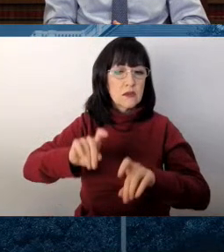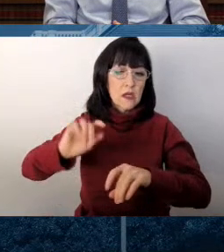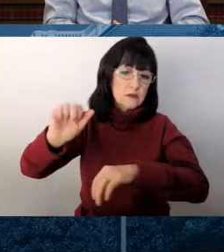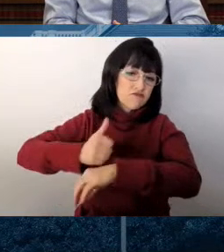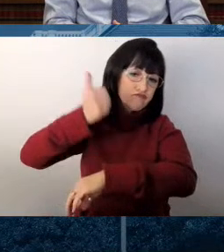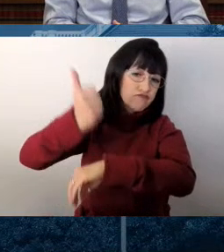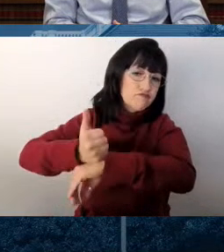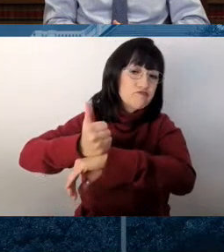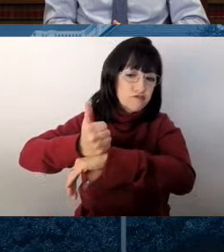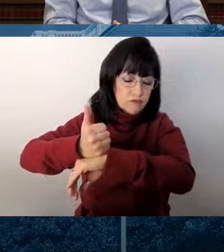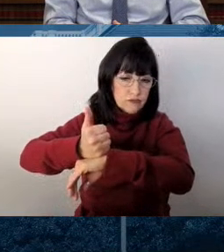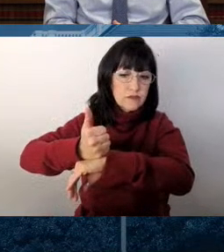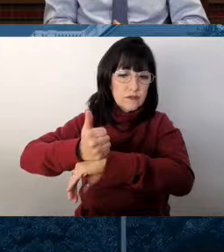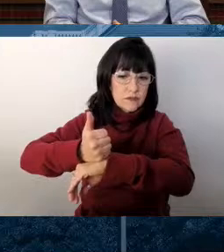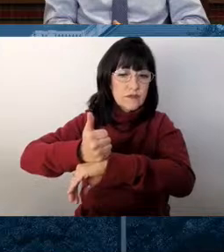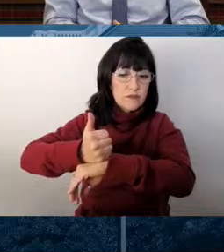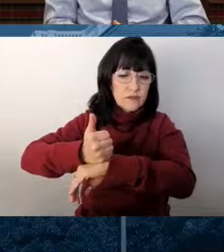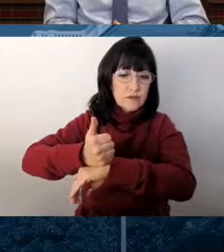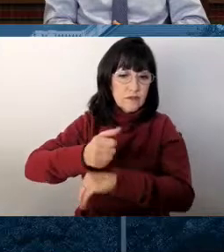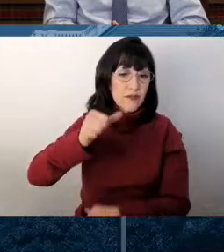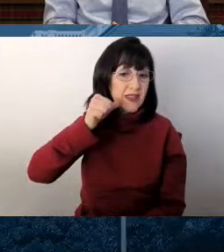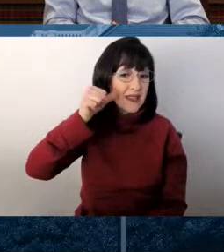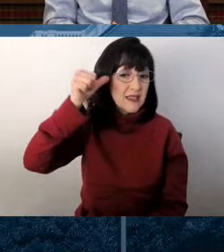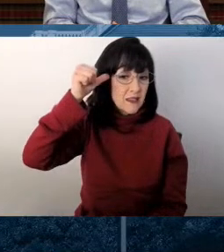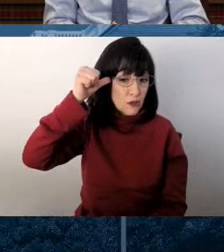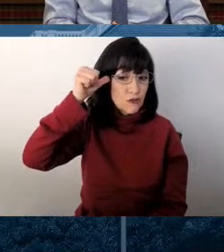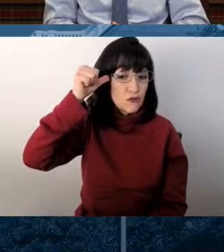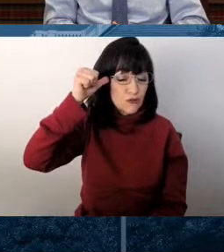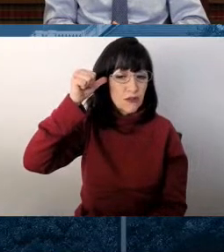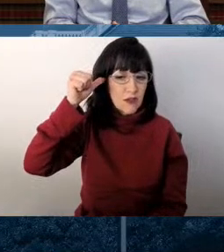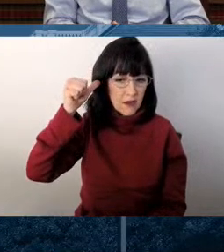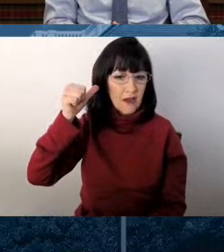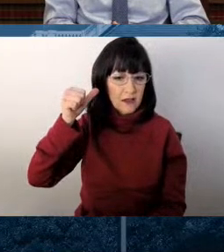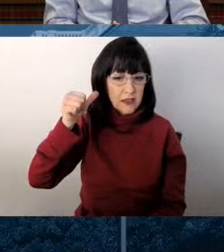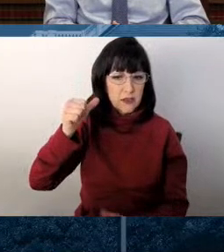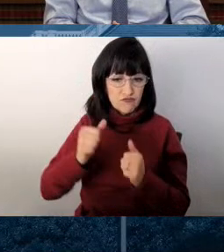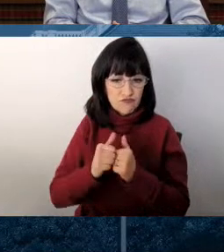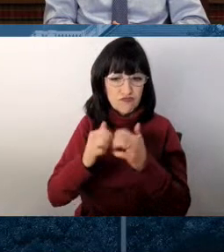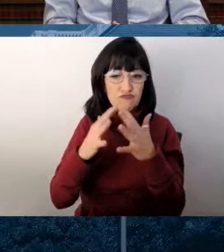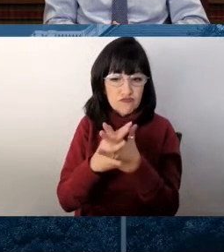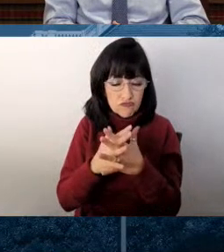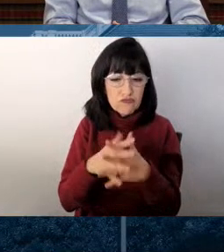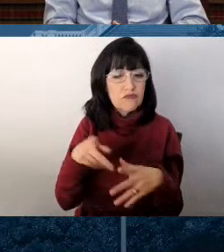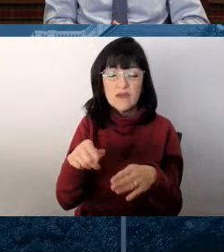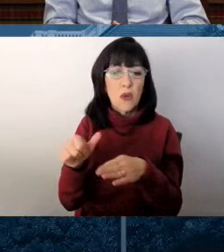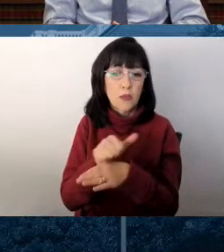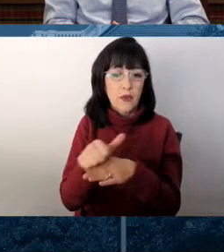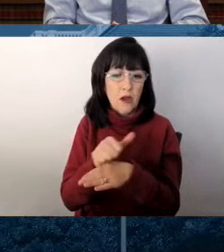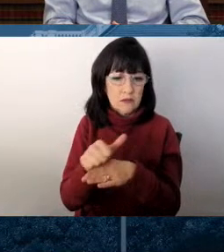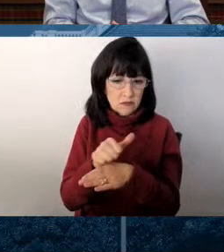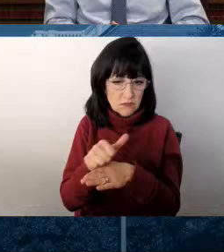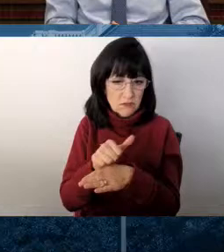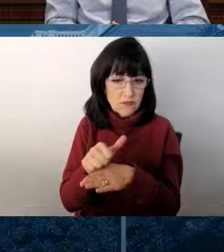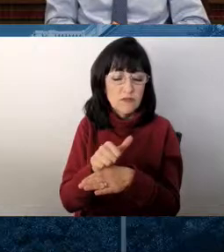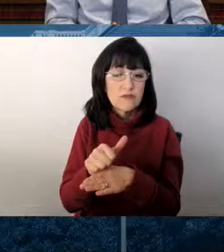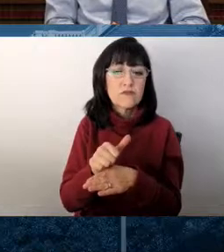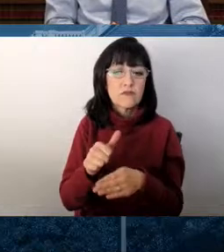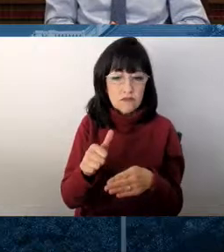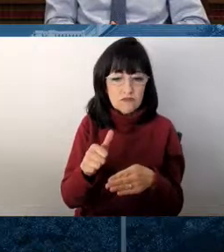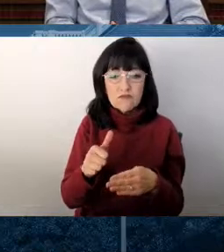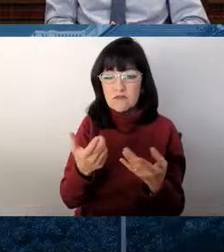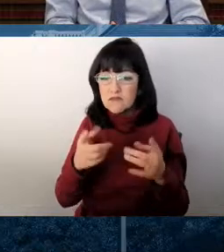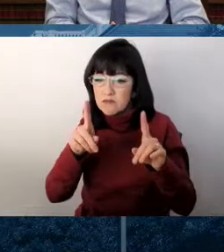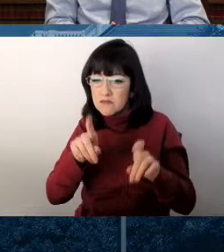was tested out yesterday, a dry run through where they tested a couple hundred